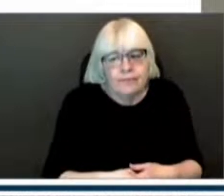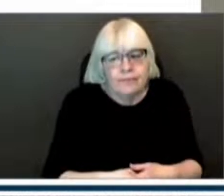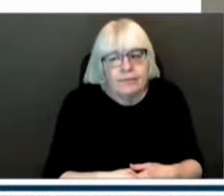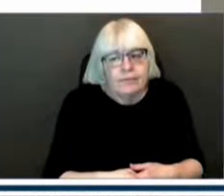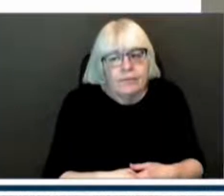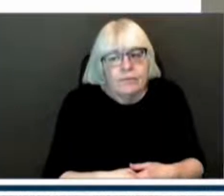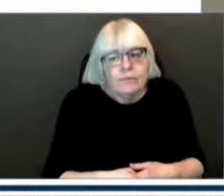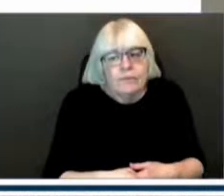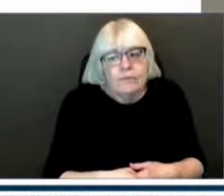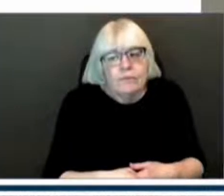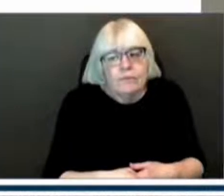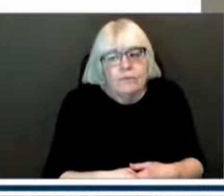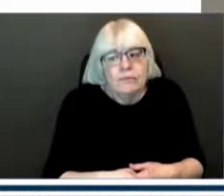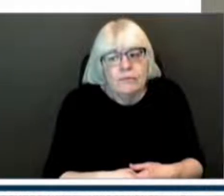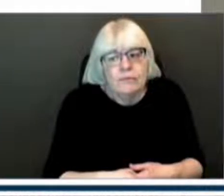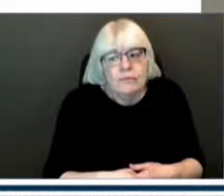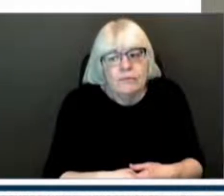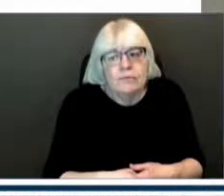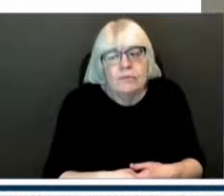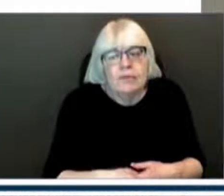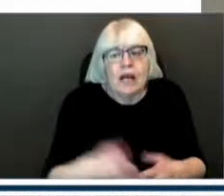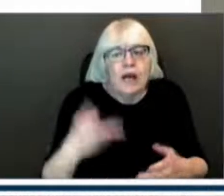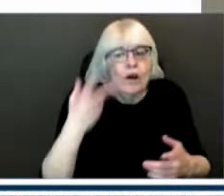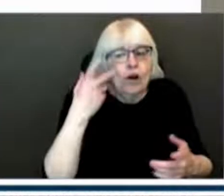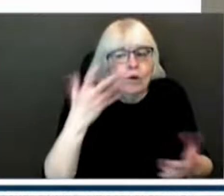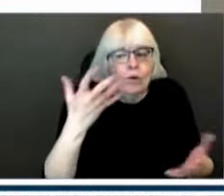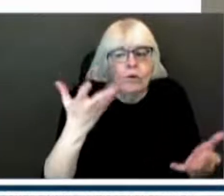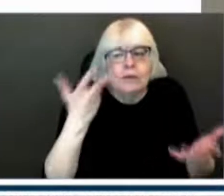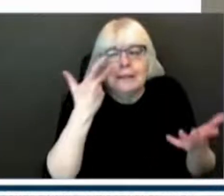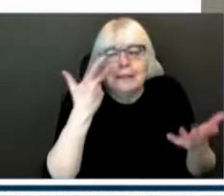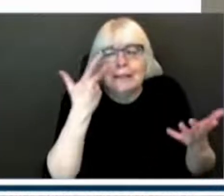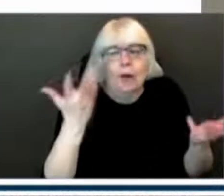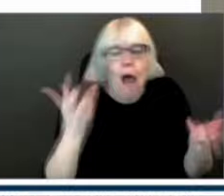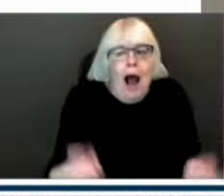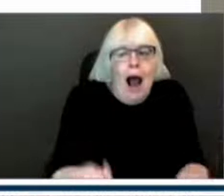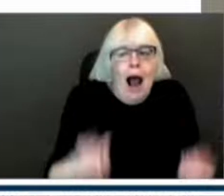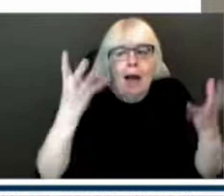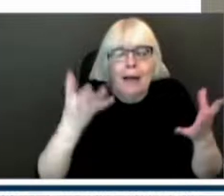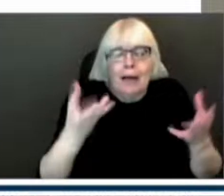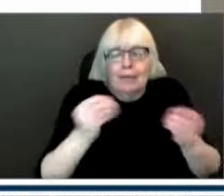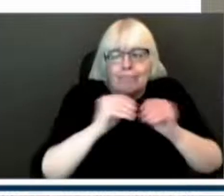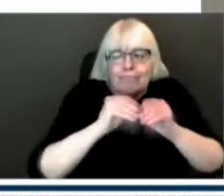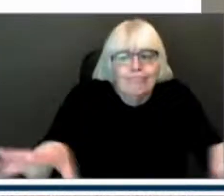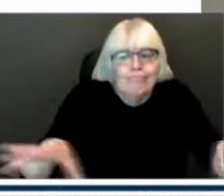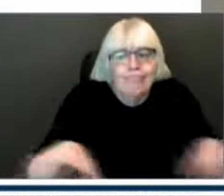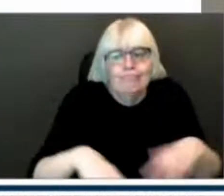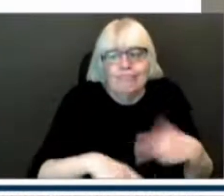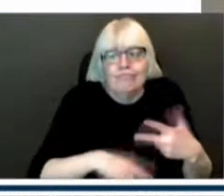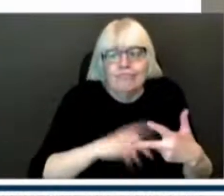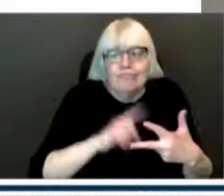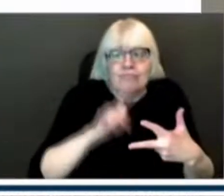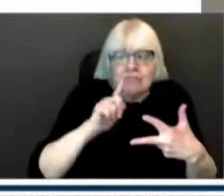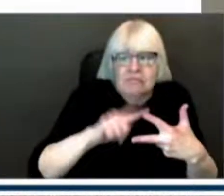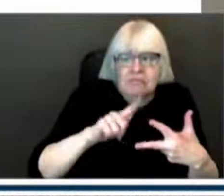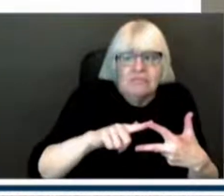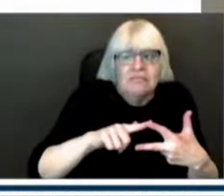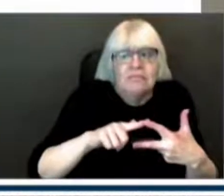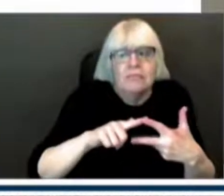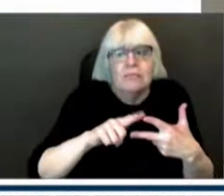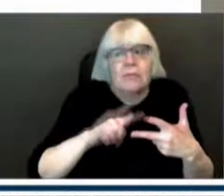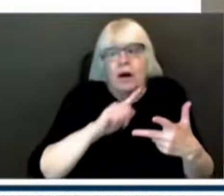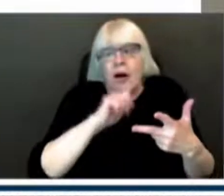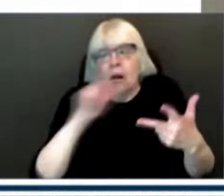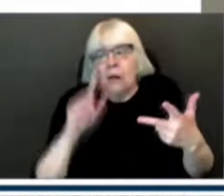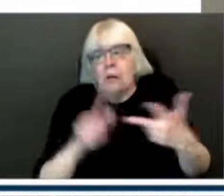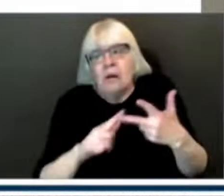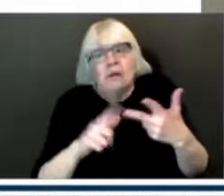in community, and we'll make final decisions both on phase 2 and then final decisions on phase 3, and especially phase 3 whether